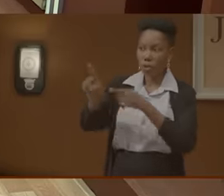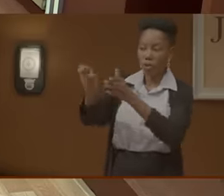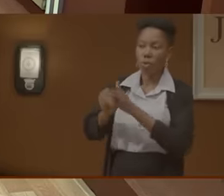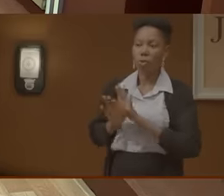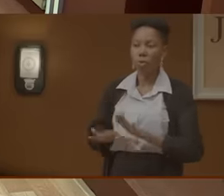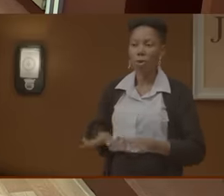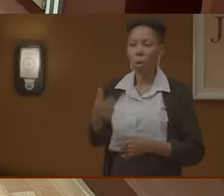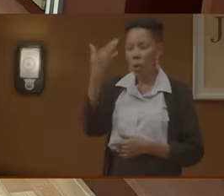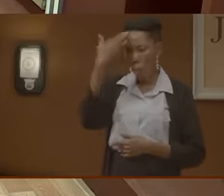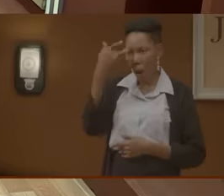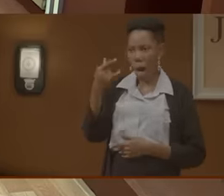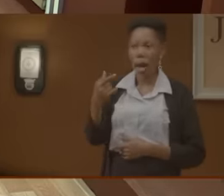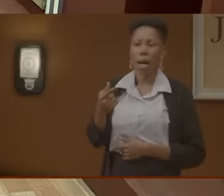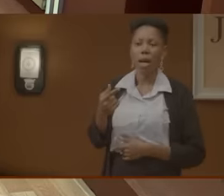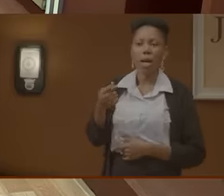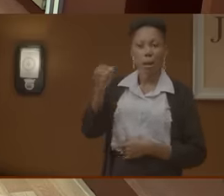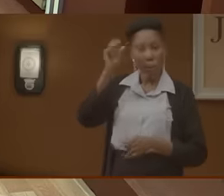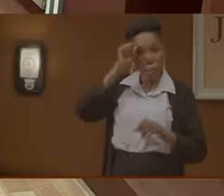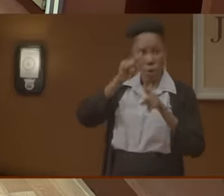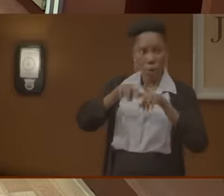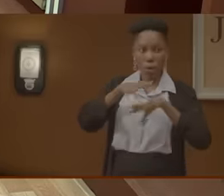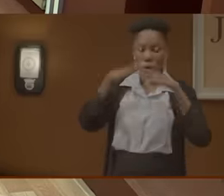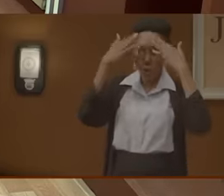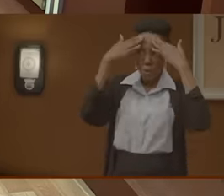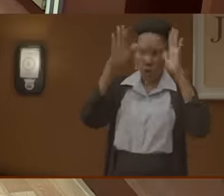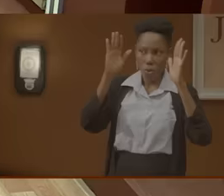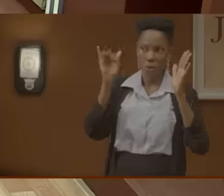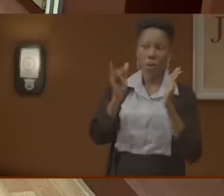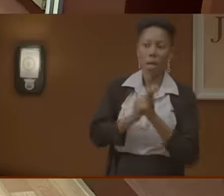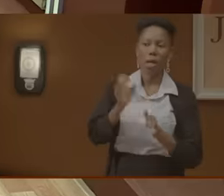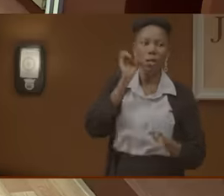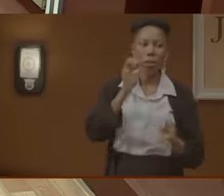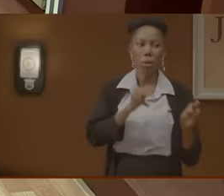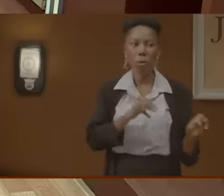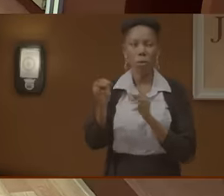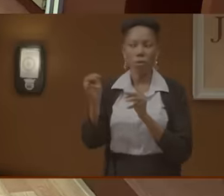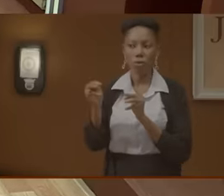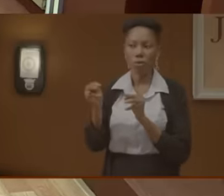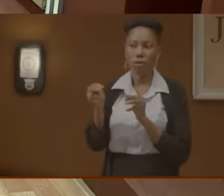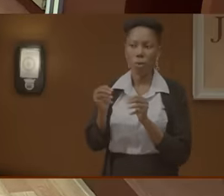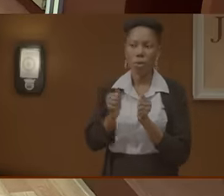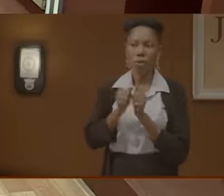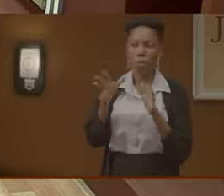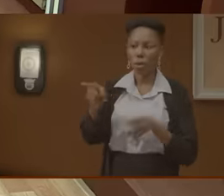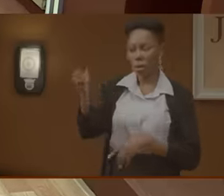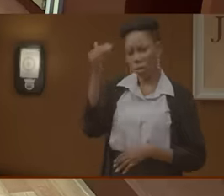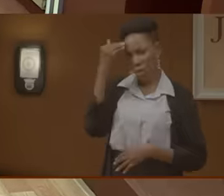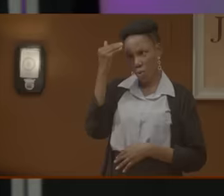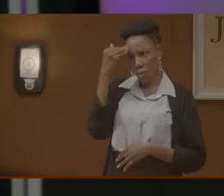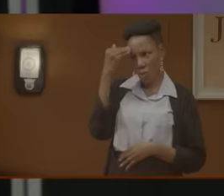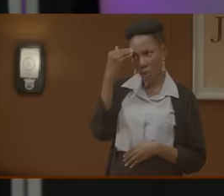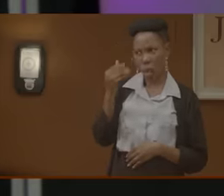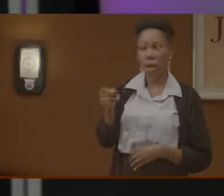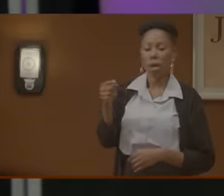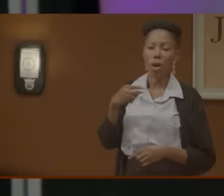not aware that he left the house. Without your knowledge? Without my knowledge. I look and say, maybe I see that my brother